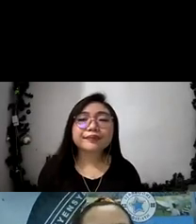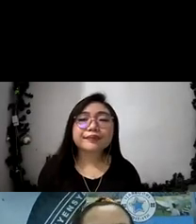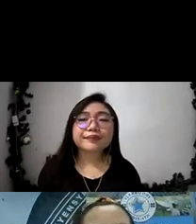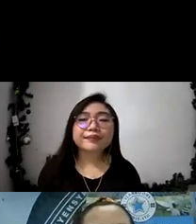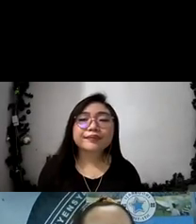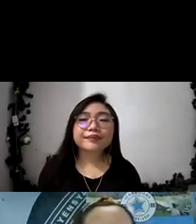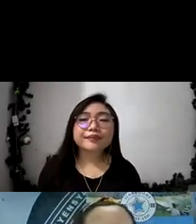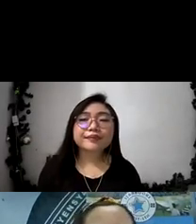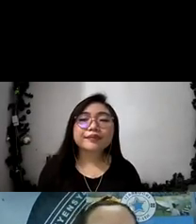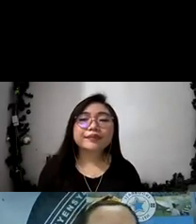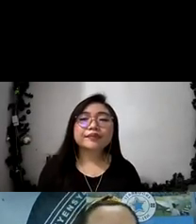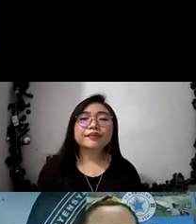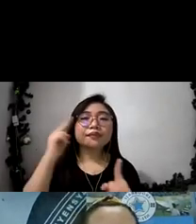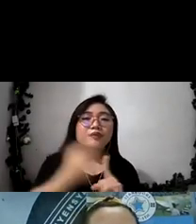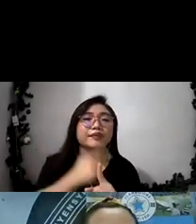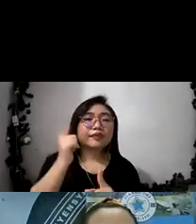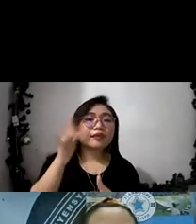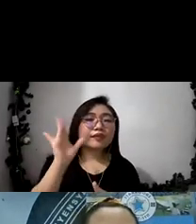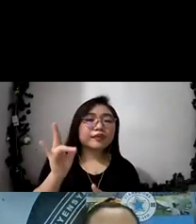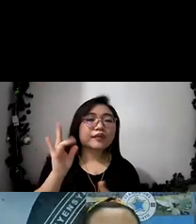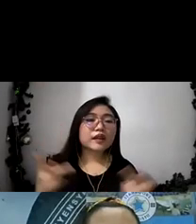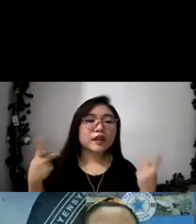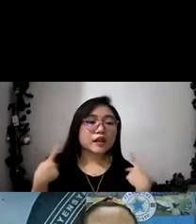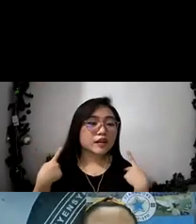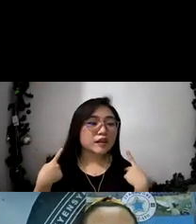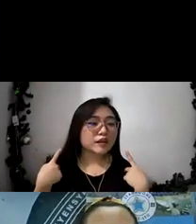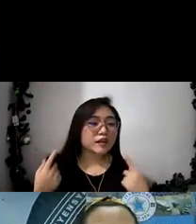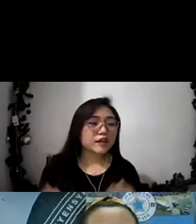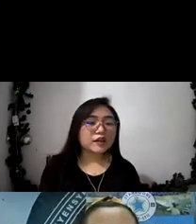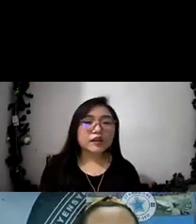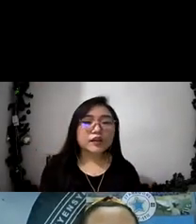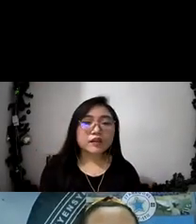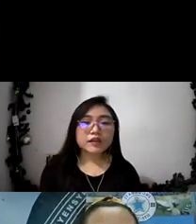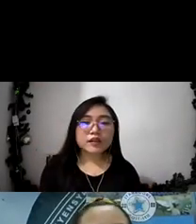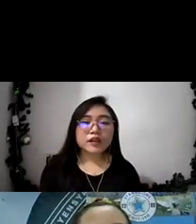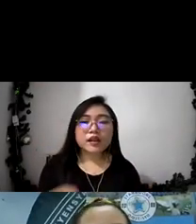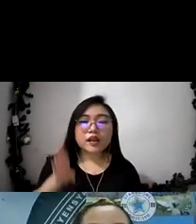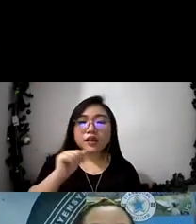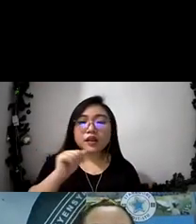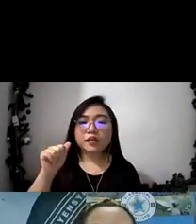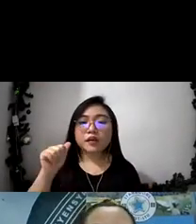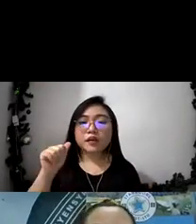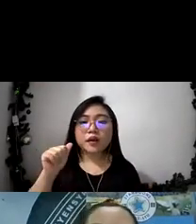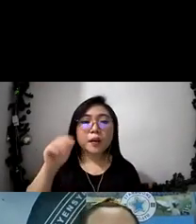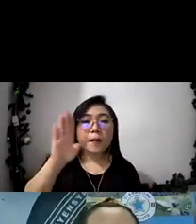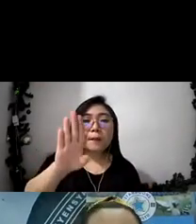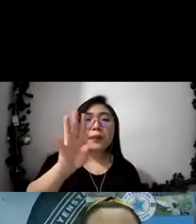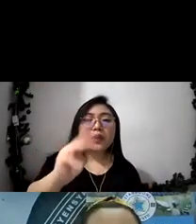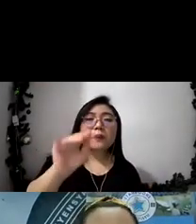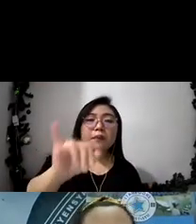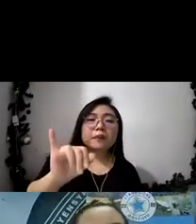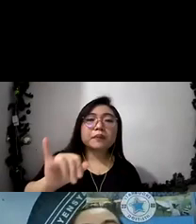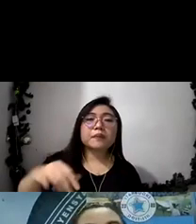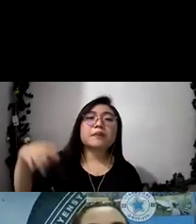On November 27, we will be having a Bamboo Musical Instruments or BMI virtual concert.